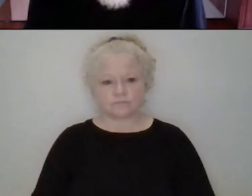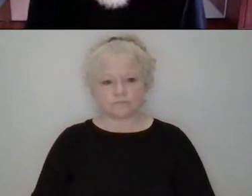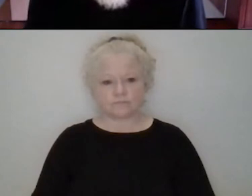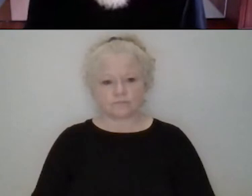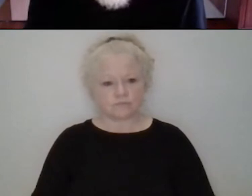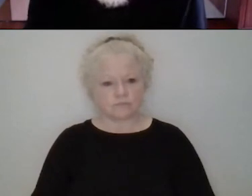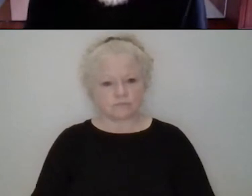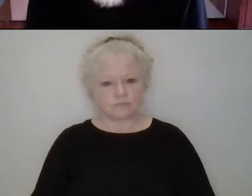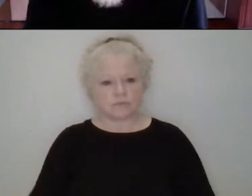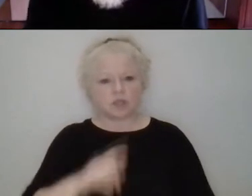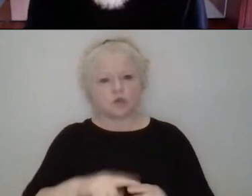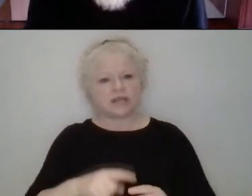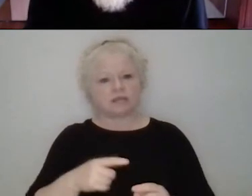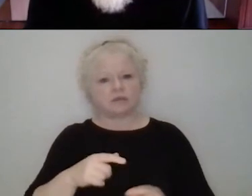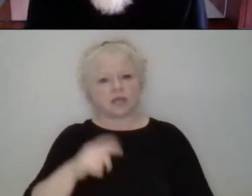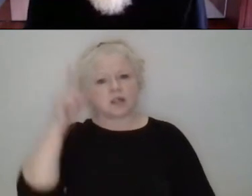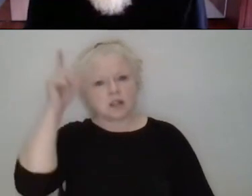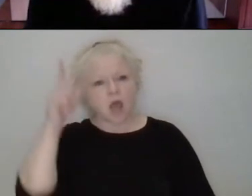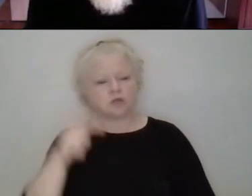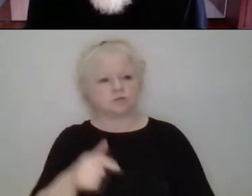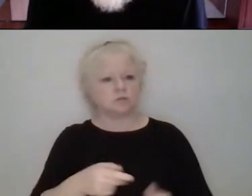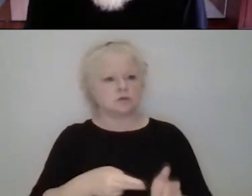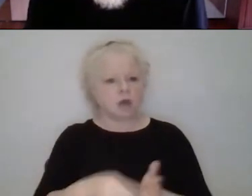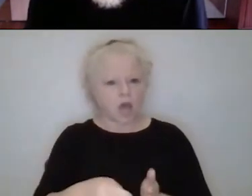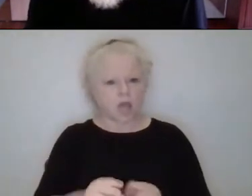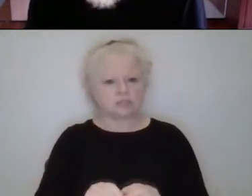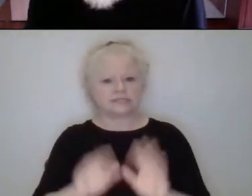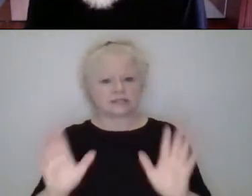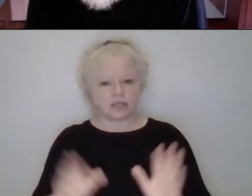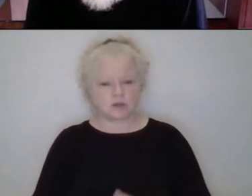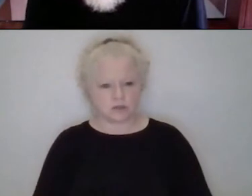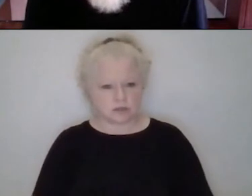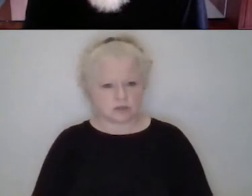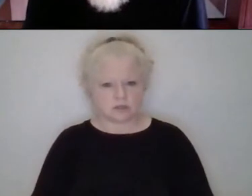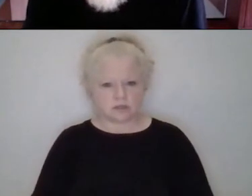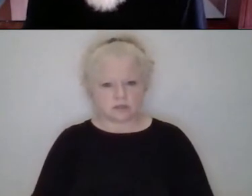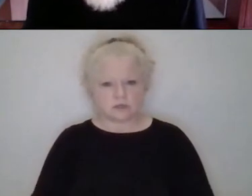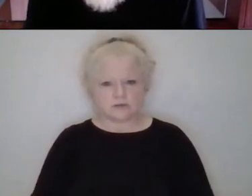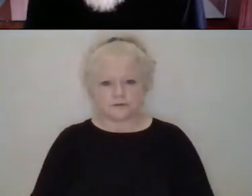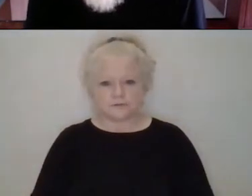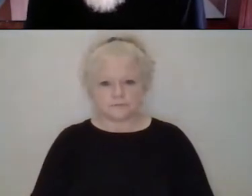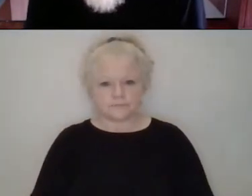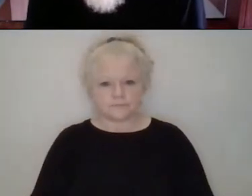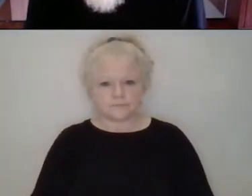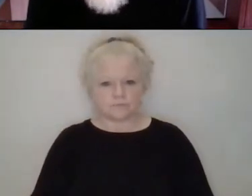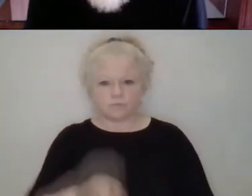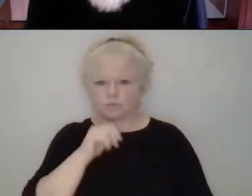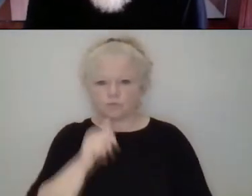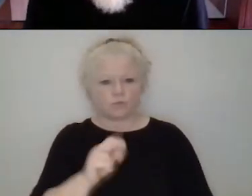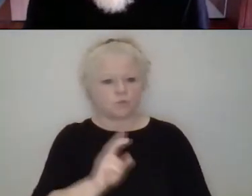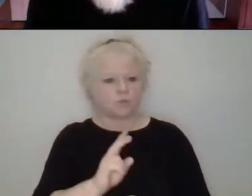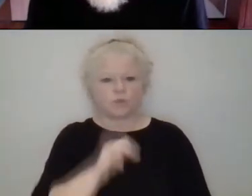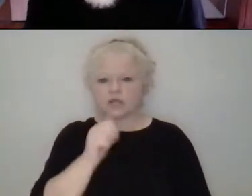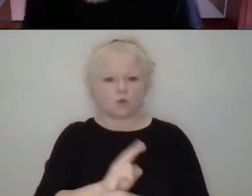logical. It needs to be, again, honest, no? We don't use in Shinu any products that come from